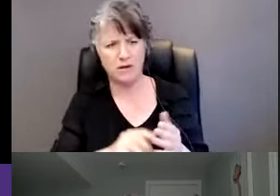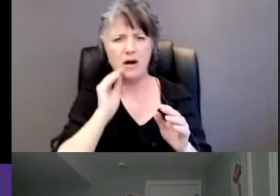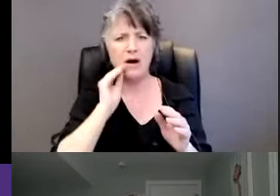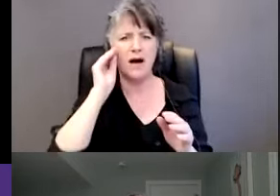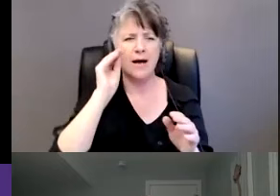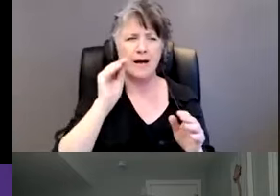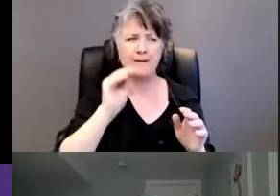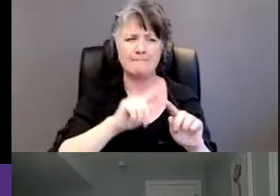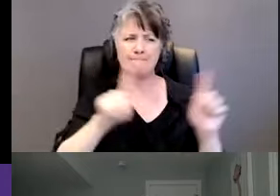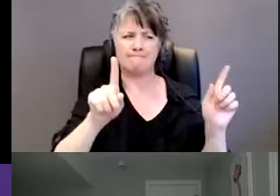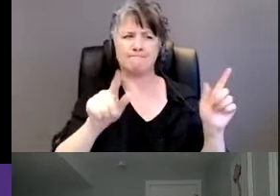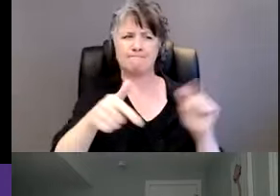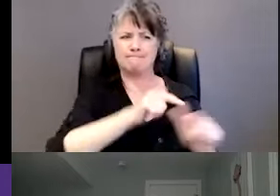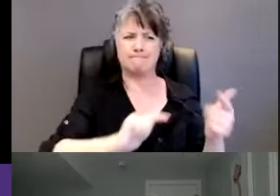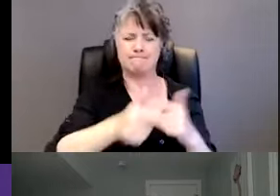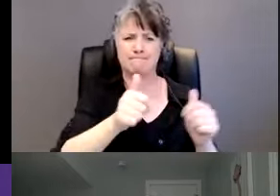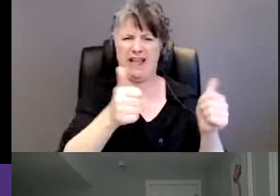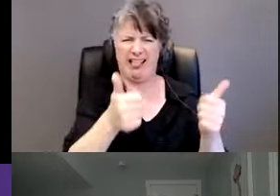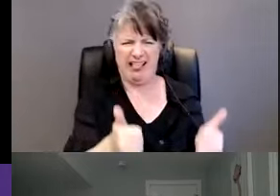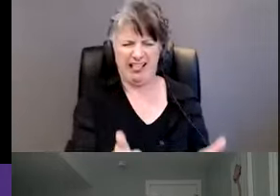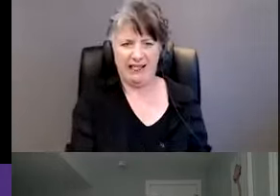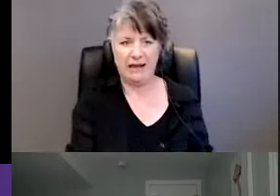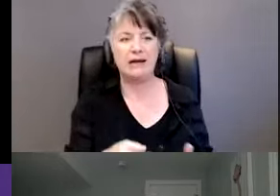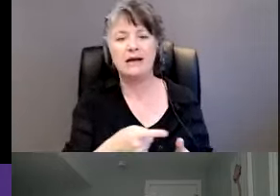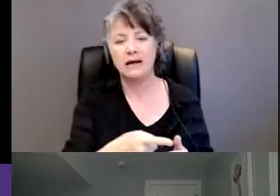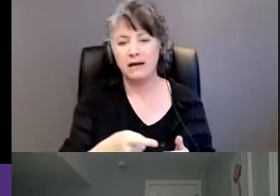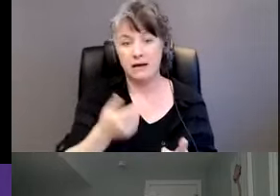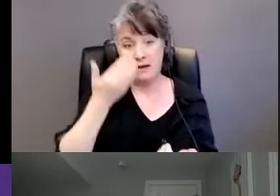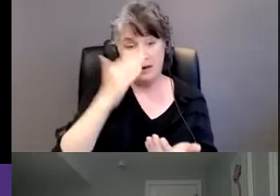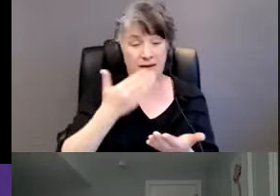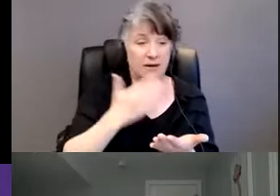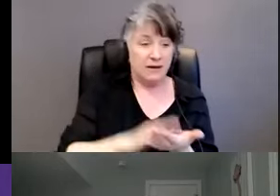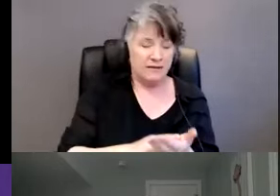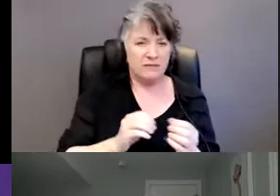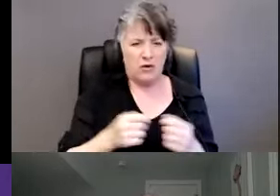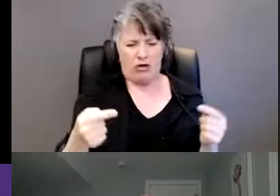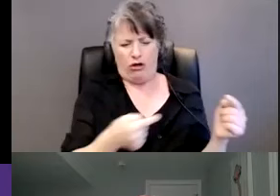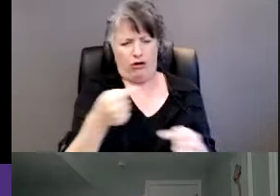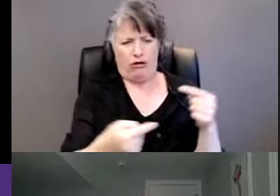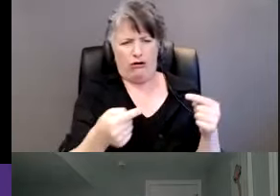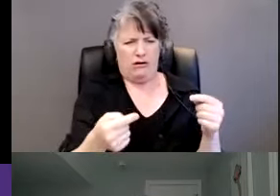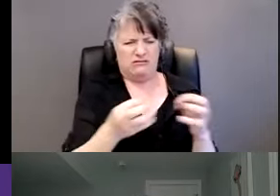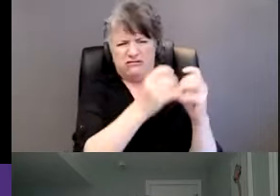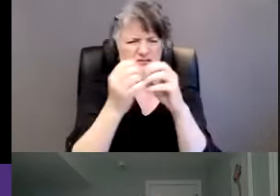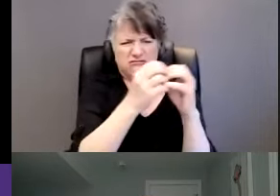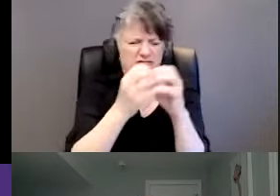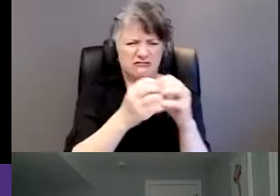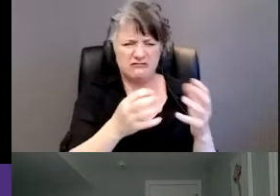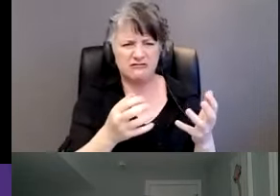and that they continue to escalate, with Mr. and Mrs. Smith displaying verbal and physical aggression towards one